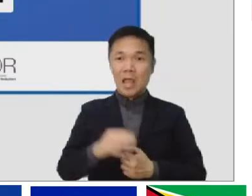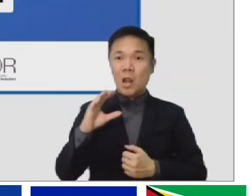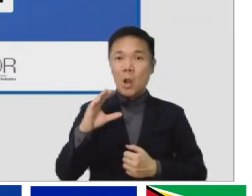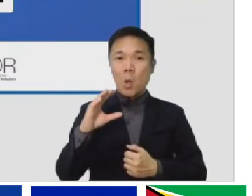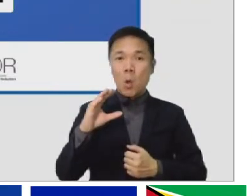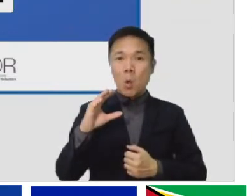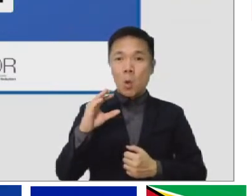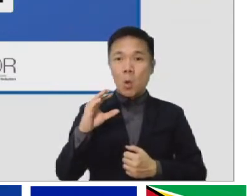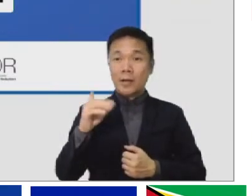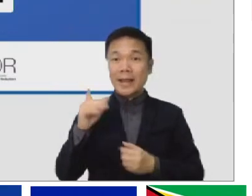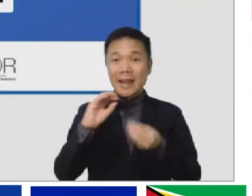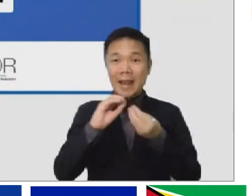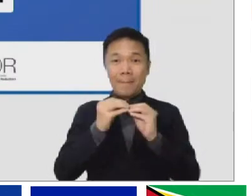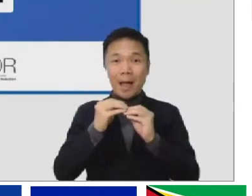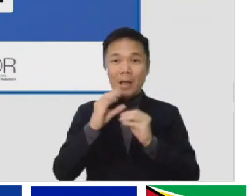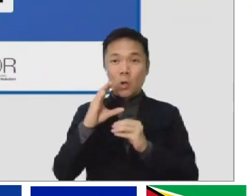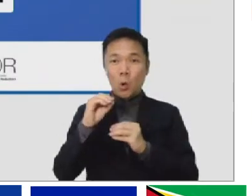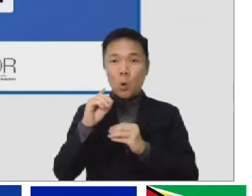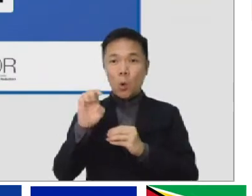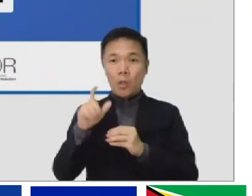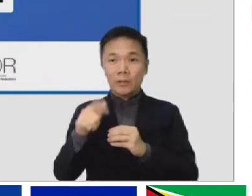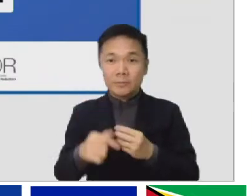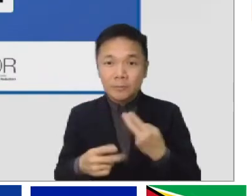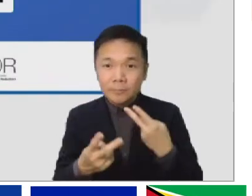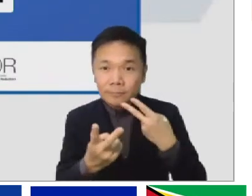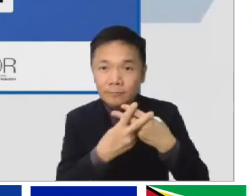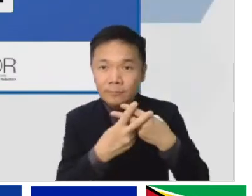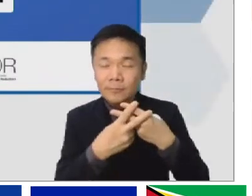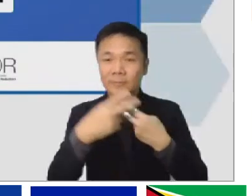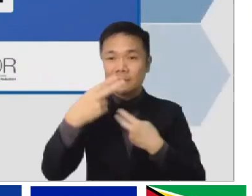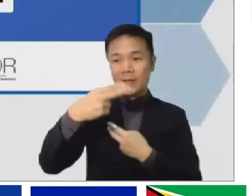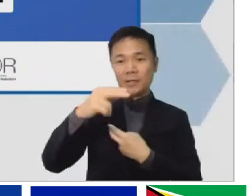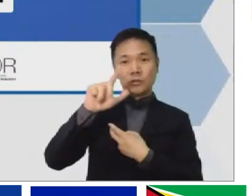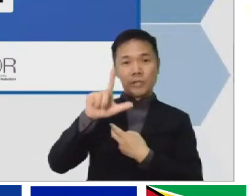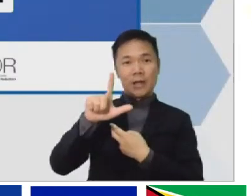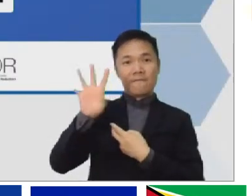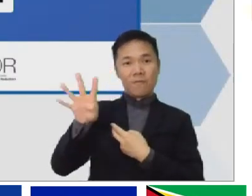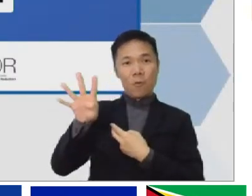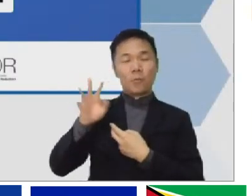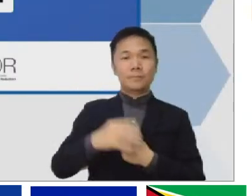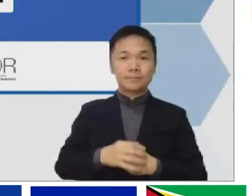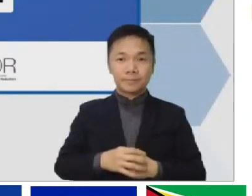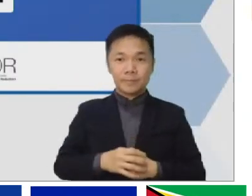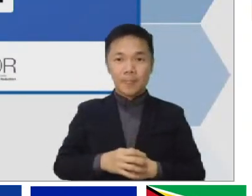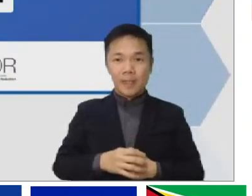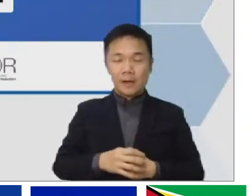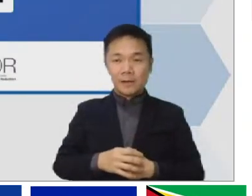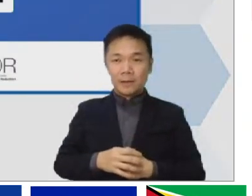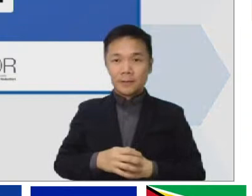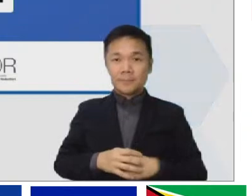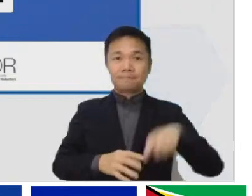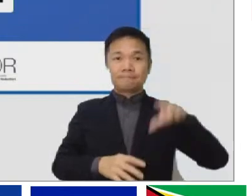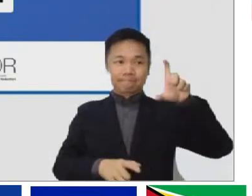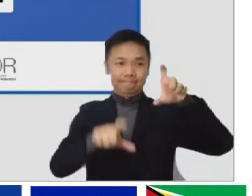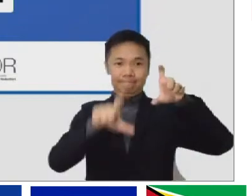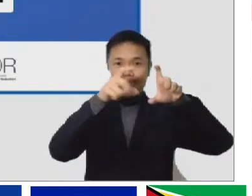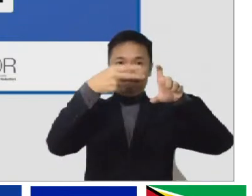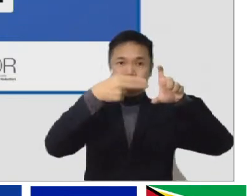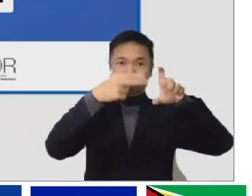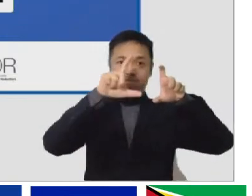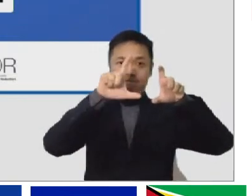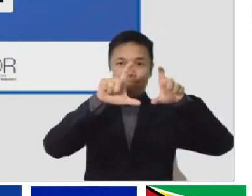is HL for either upper case or cap or lower cap, and this way you will be able to